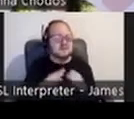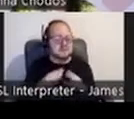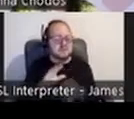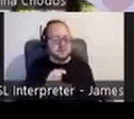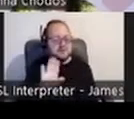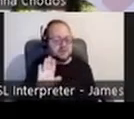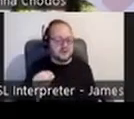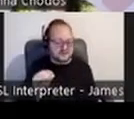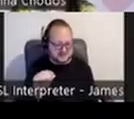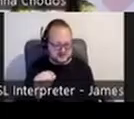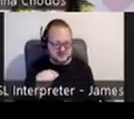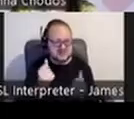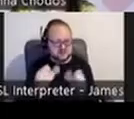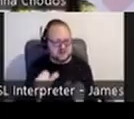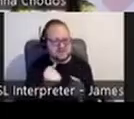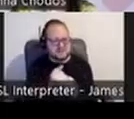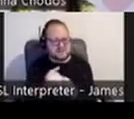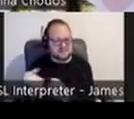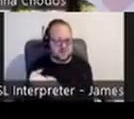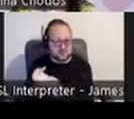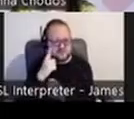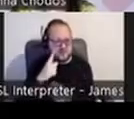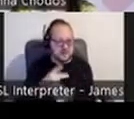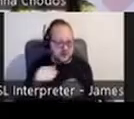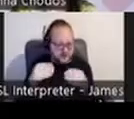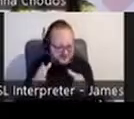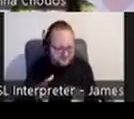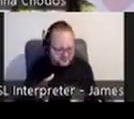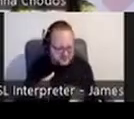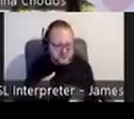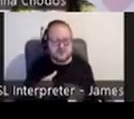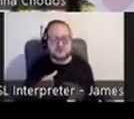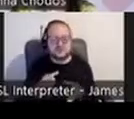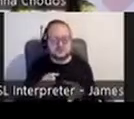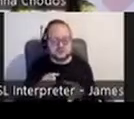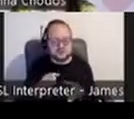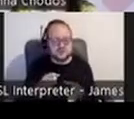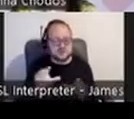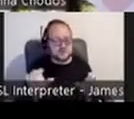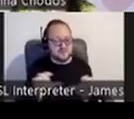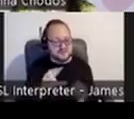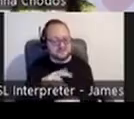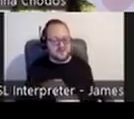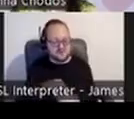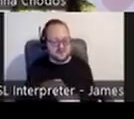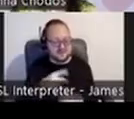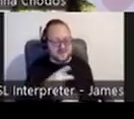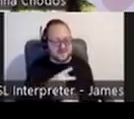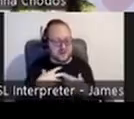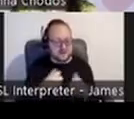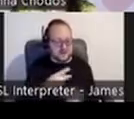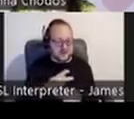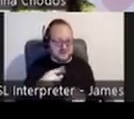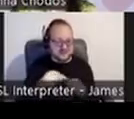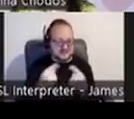for caregivers to be a part of a healthcare team, I really think about the importance of and really